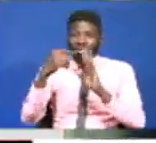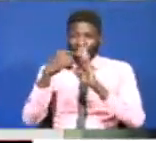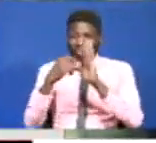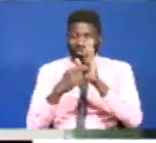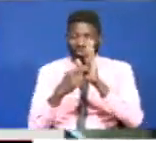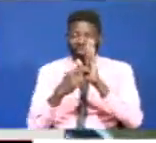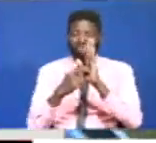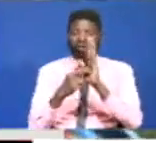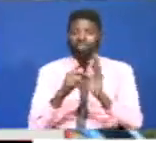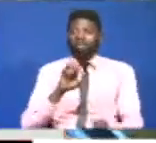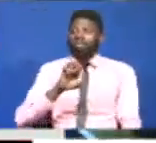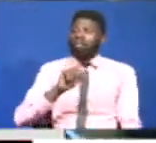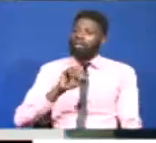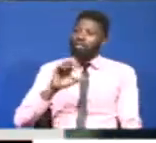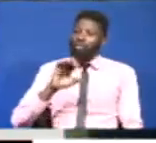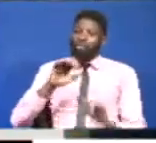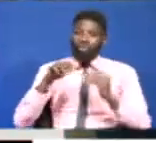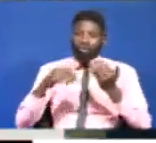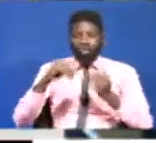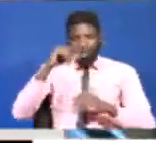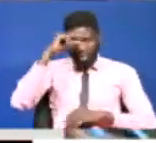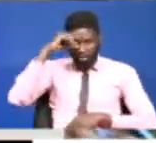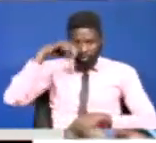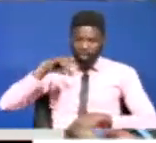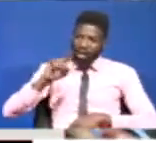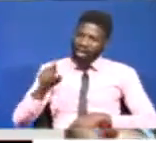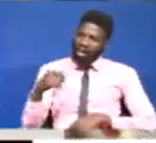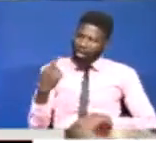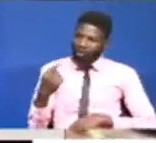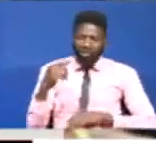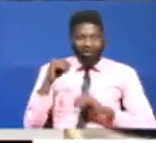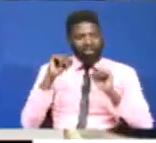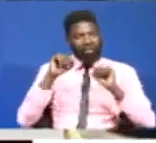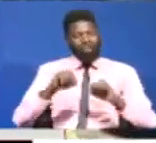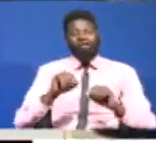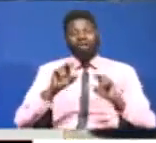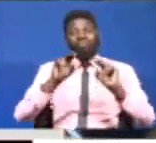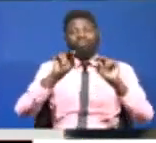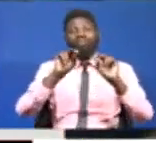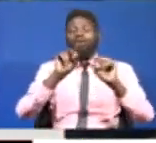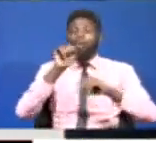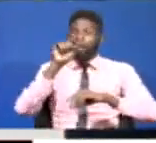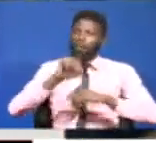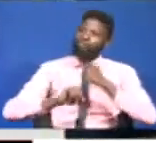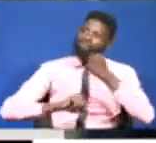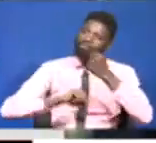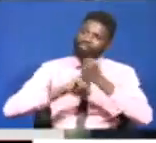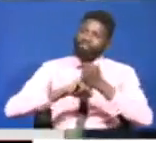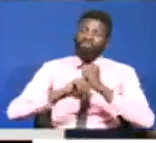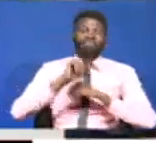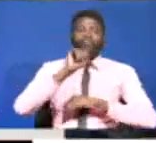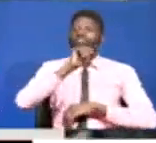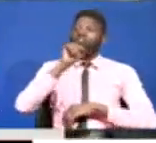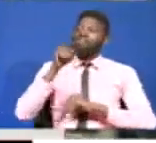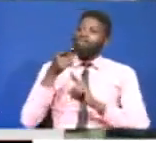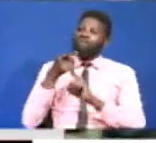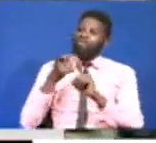EAC or the Congo government can do on their own. They require support from